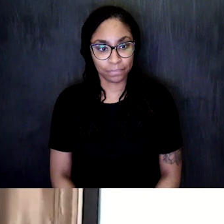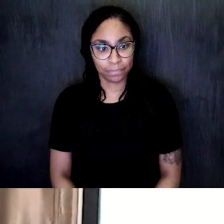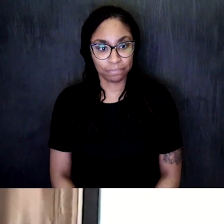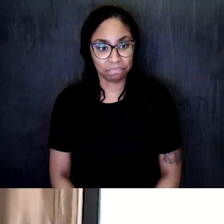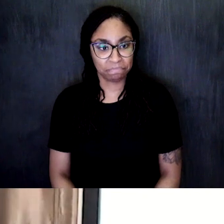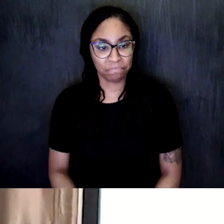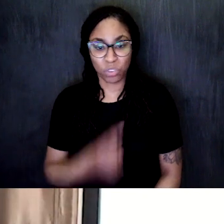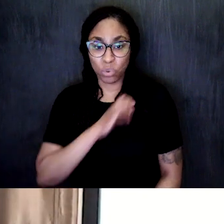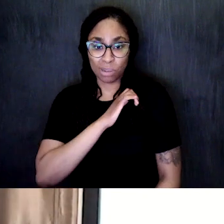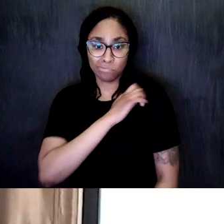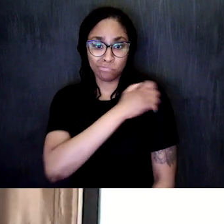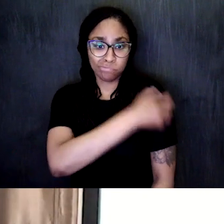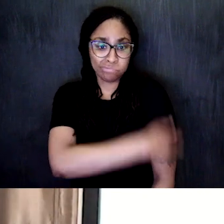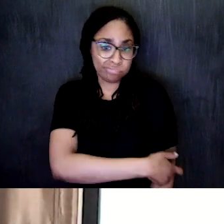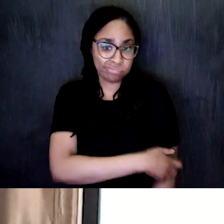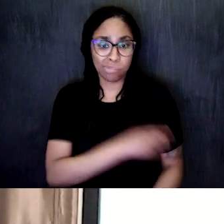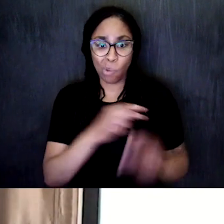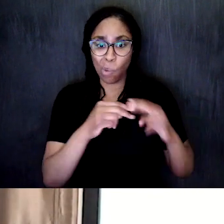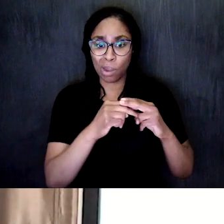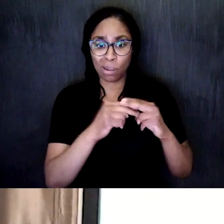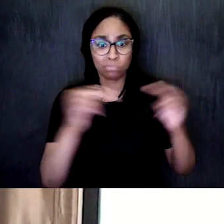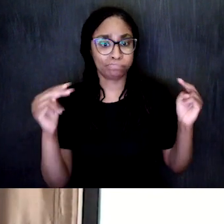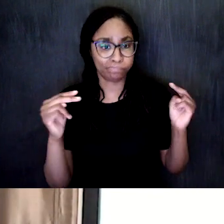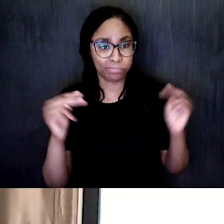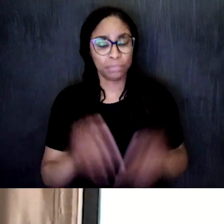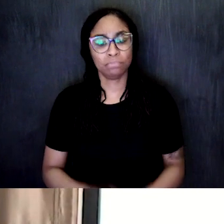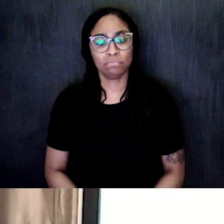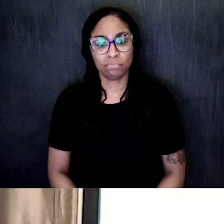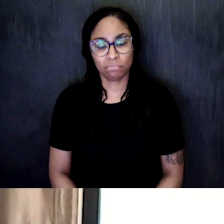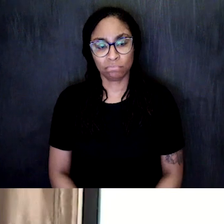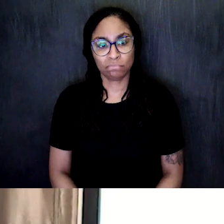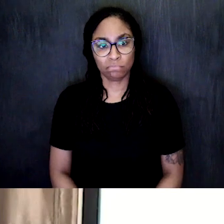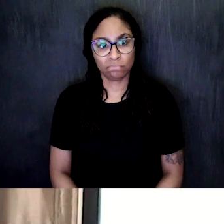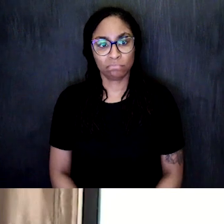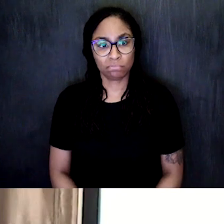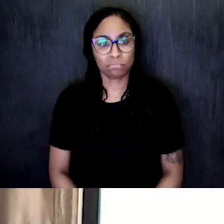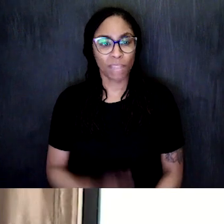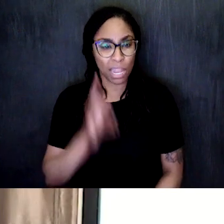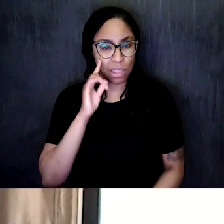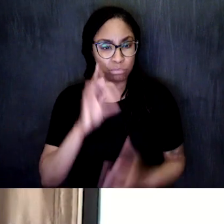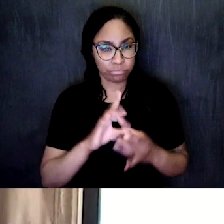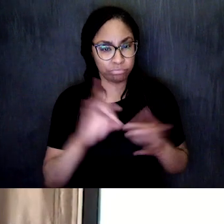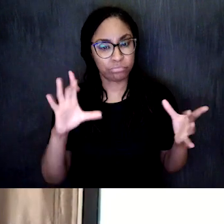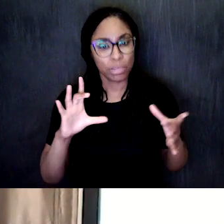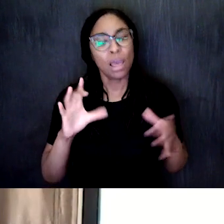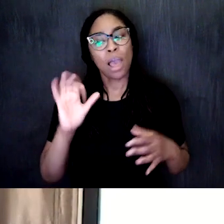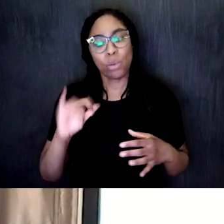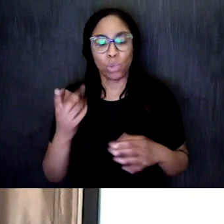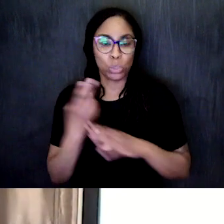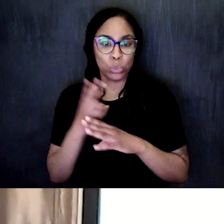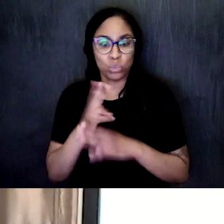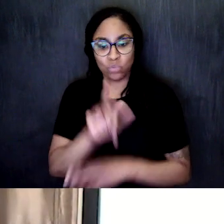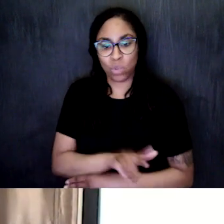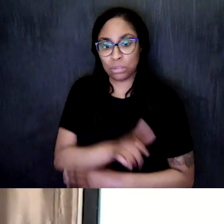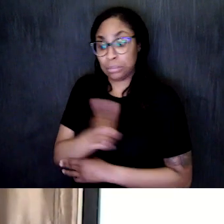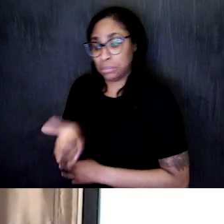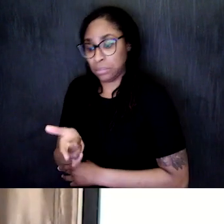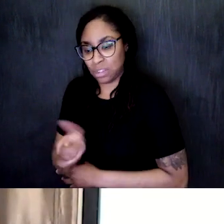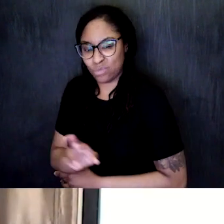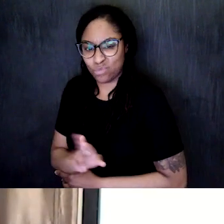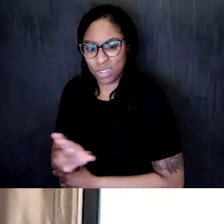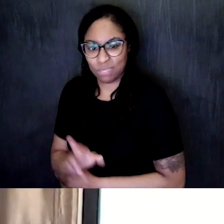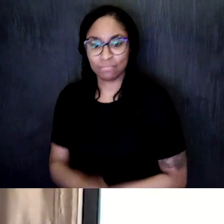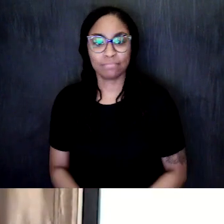can unloop it or just slide it off, whatever works for you. I think I'm going to unloop it because I want to use it for the other